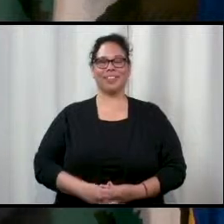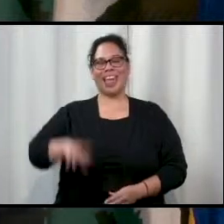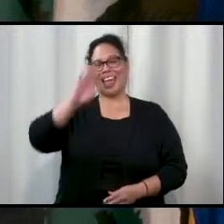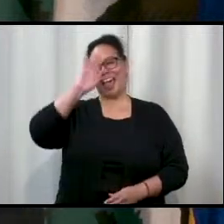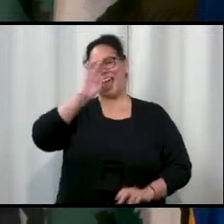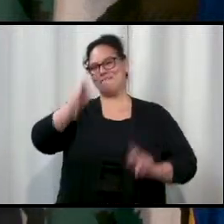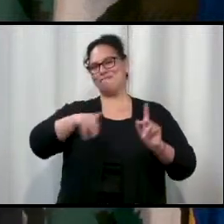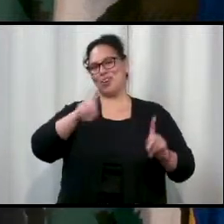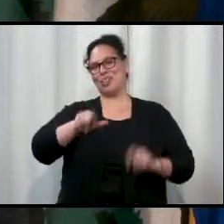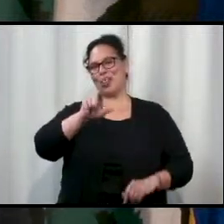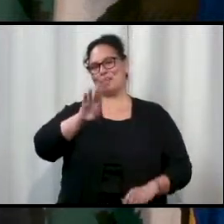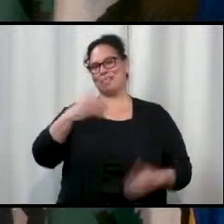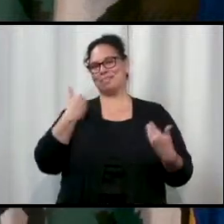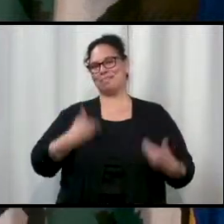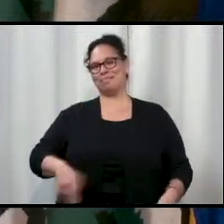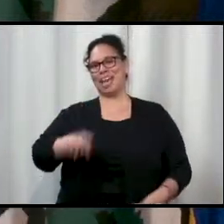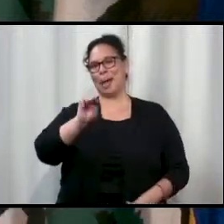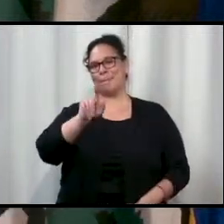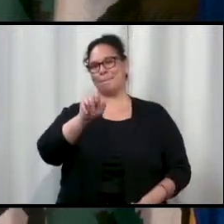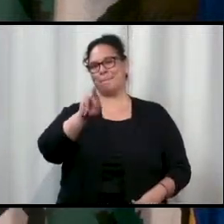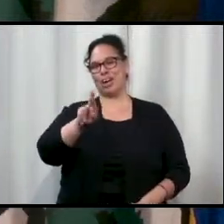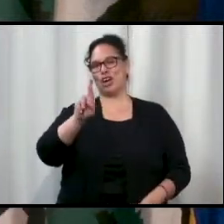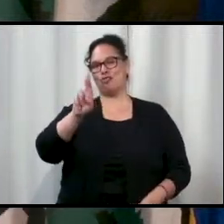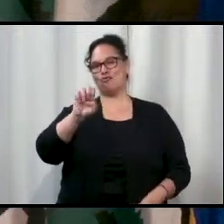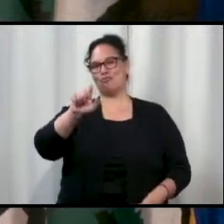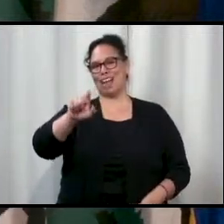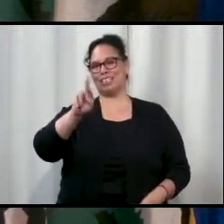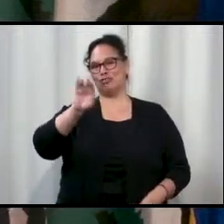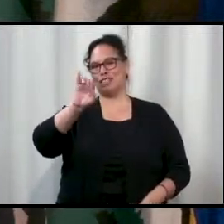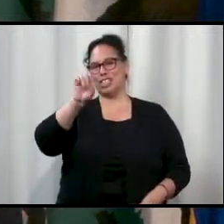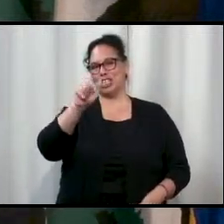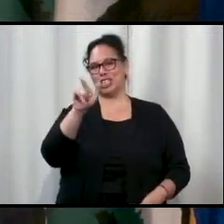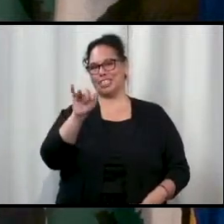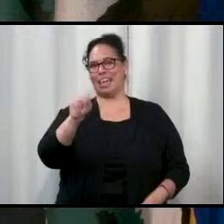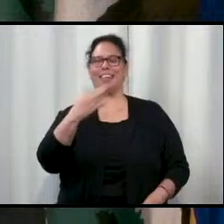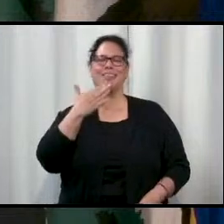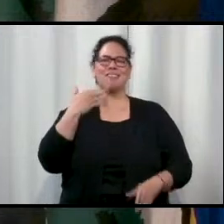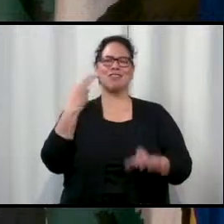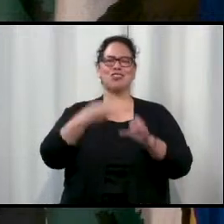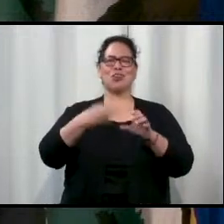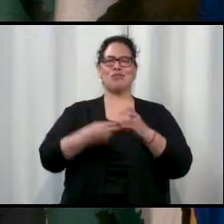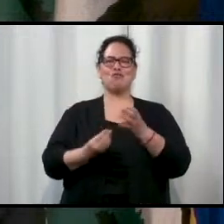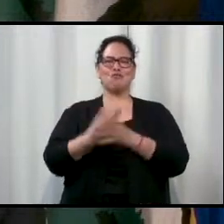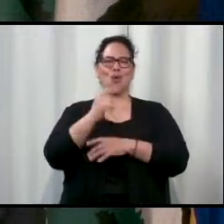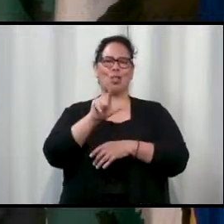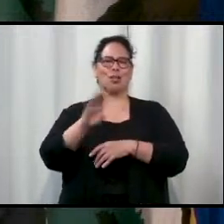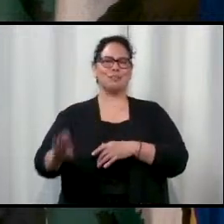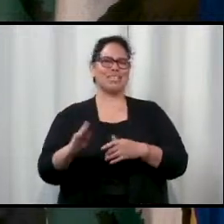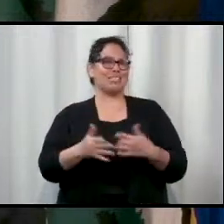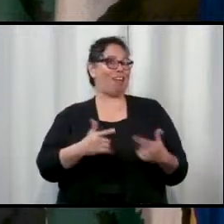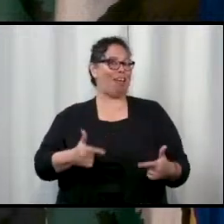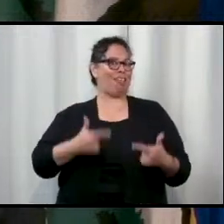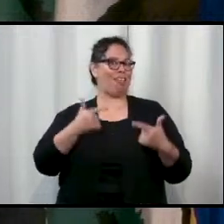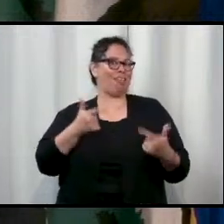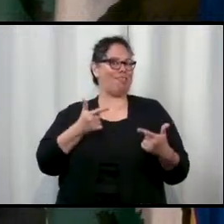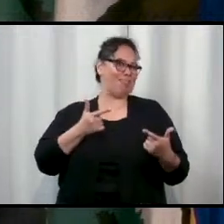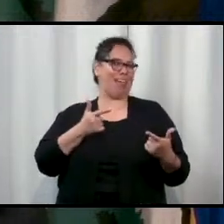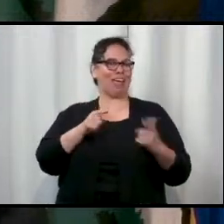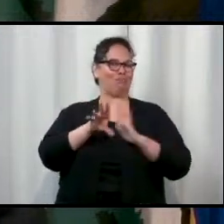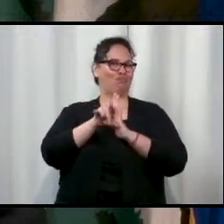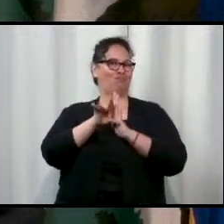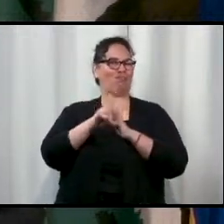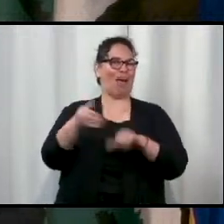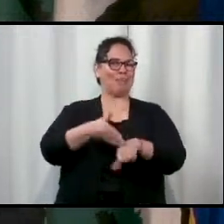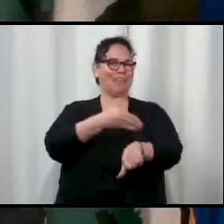Hey folks, Long Beach Mayor Rex Richardson here, and thanks for joining us for our Grow Long Beach live stream update. Today's live stream